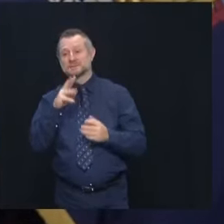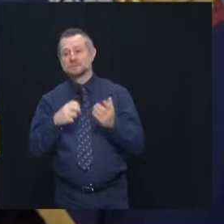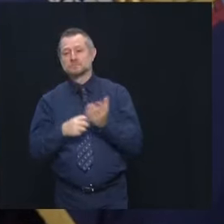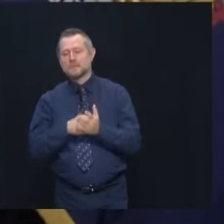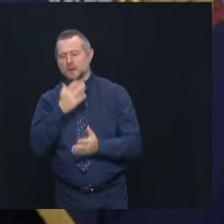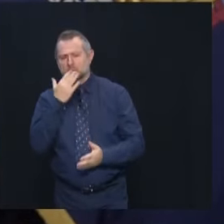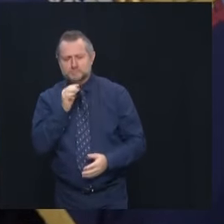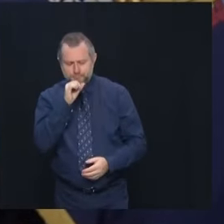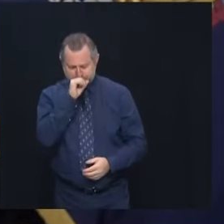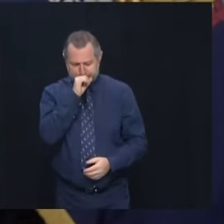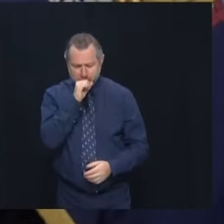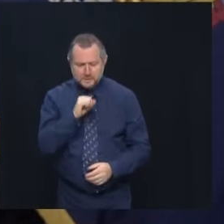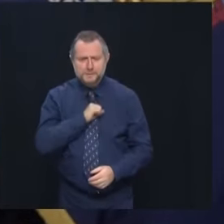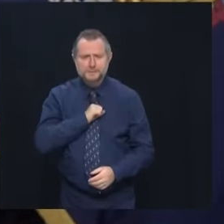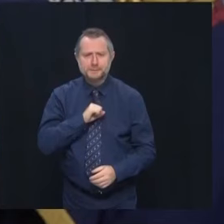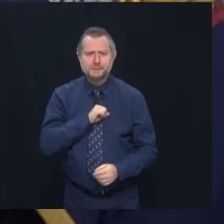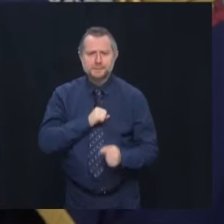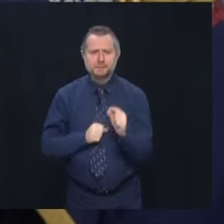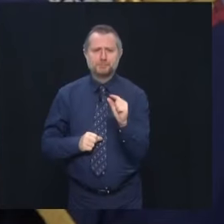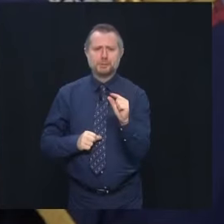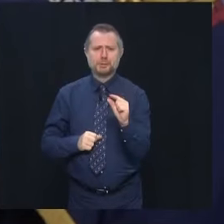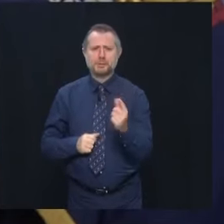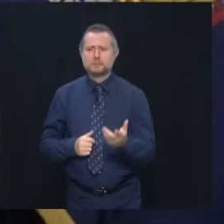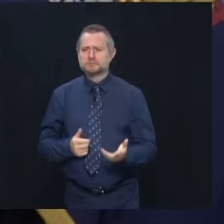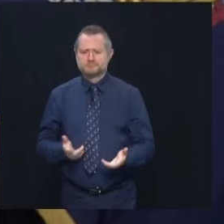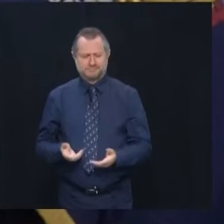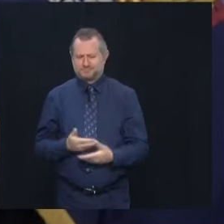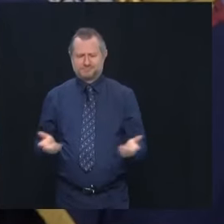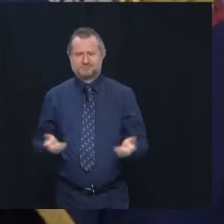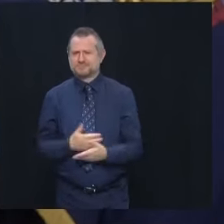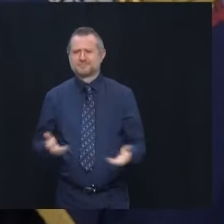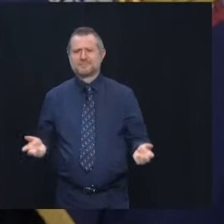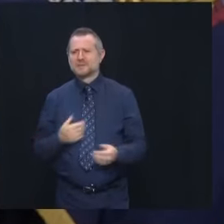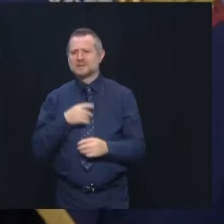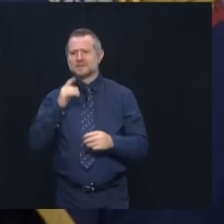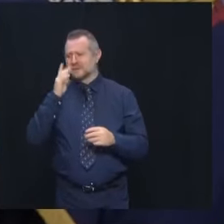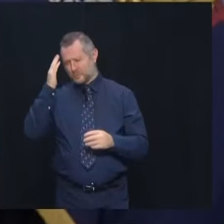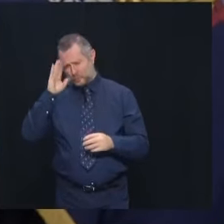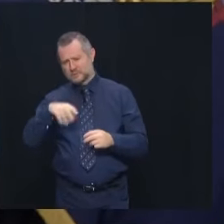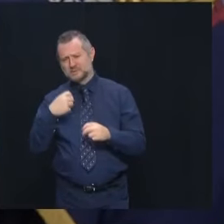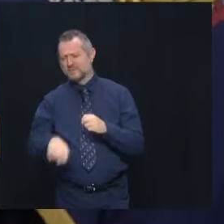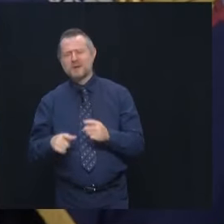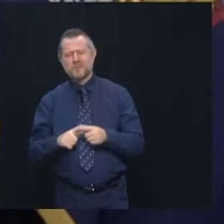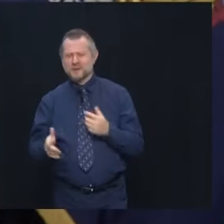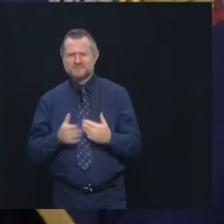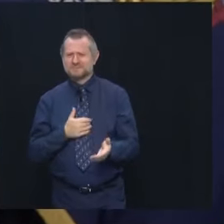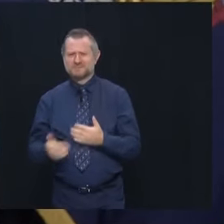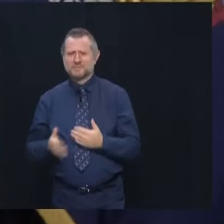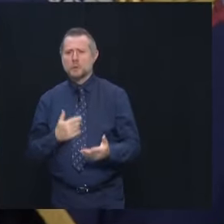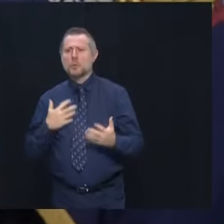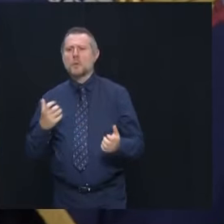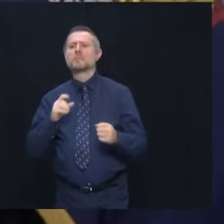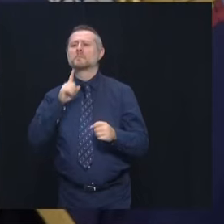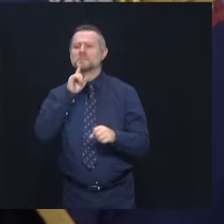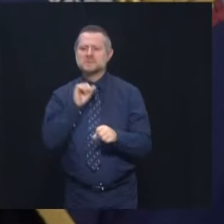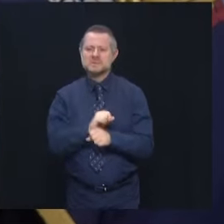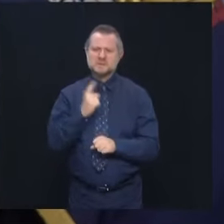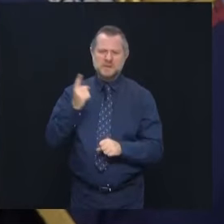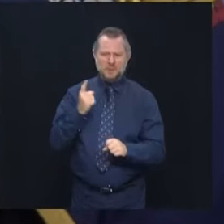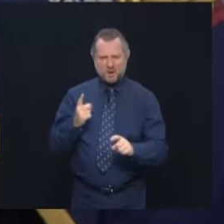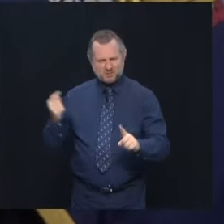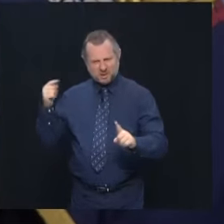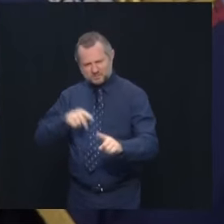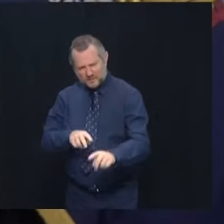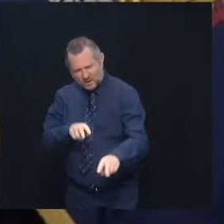And I understand it's difficult, but I want a person monitoring the